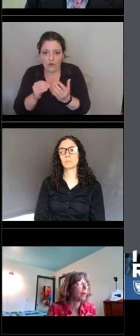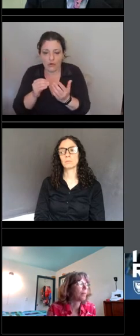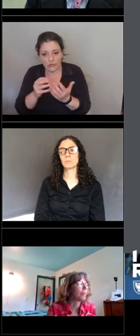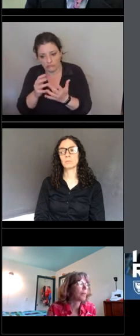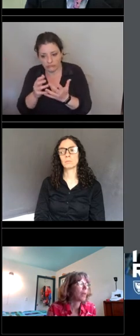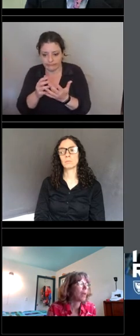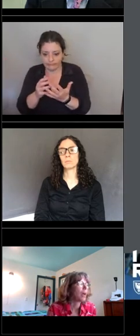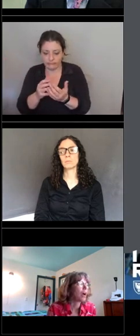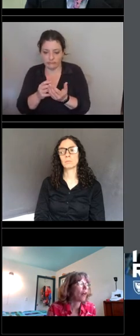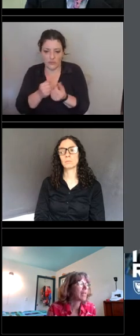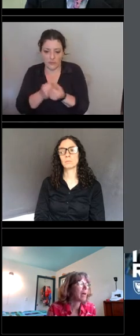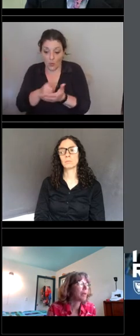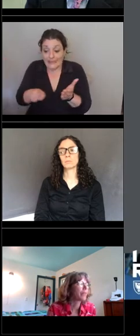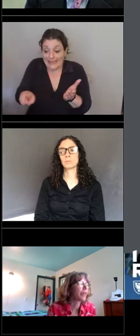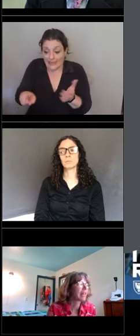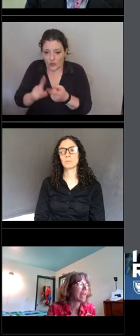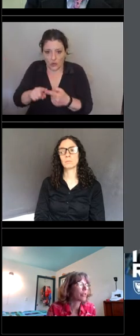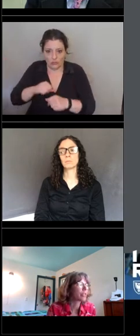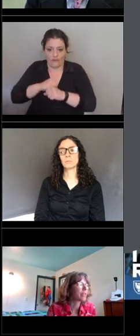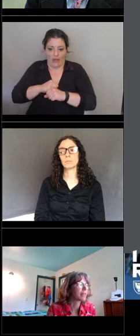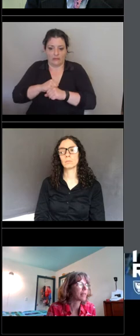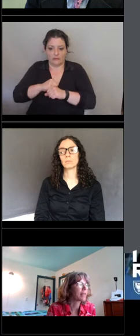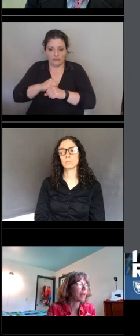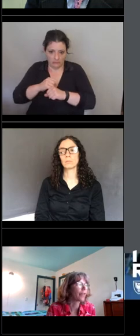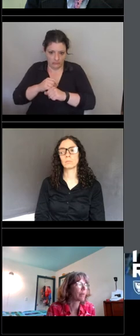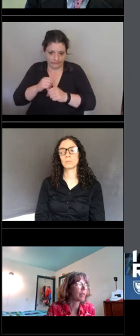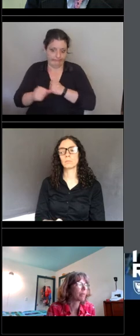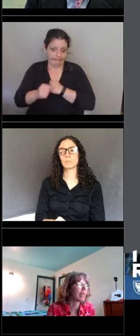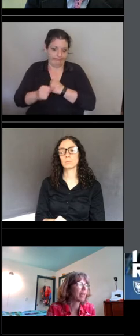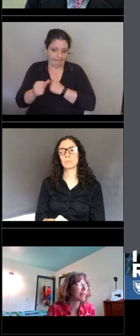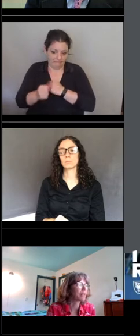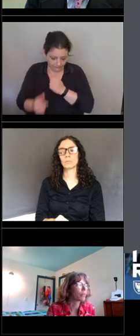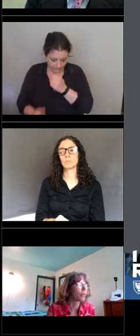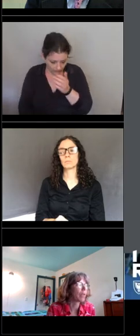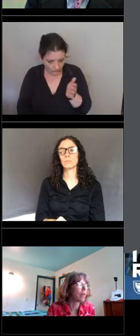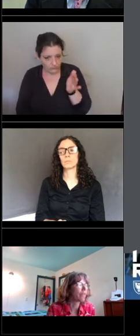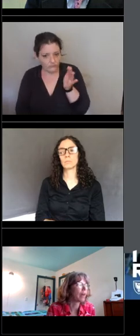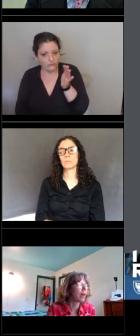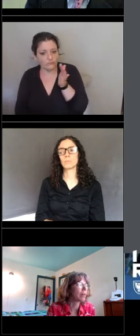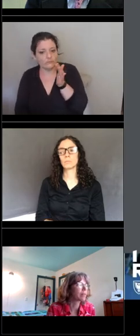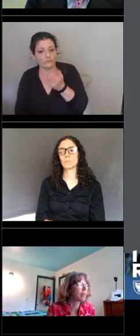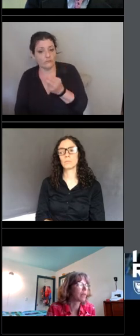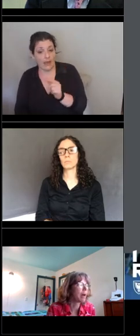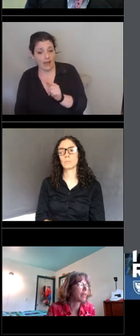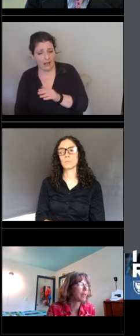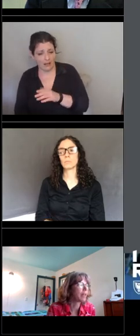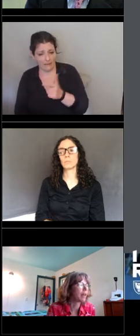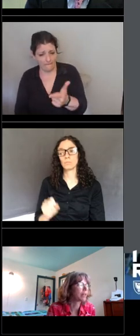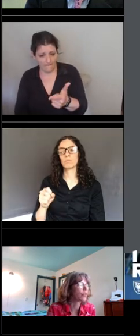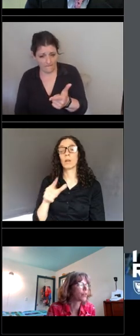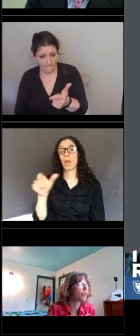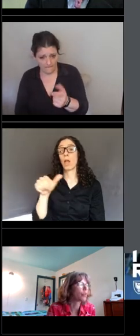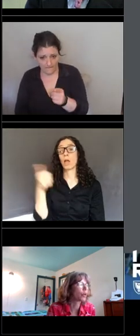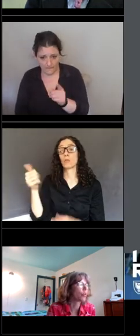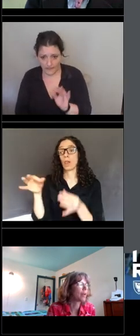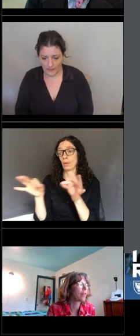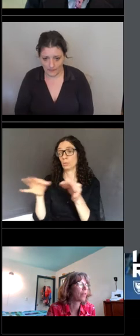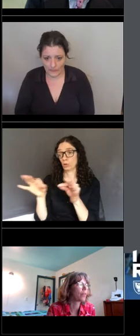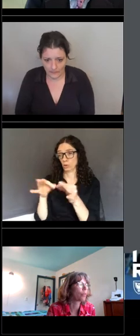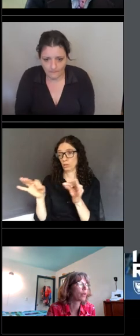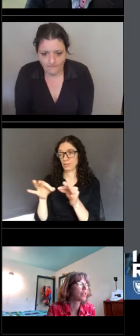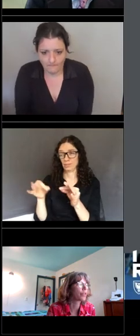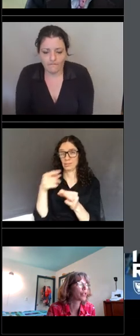Agreed. On the topic of other languages and assessing other MPA plans, we have a comment that you